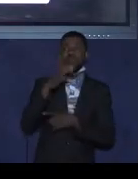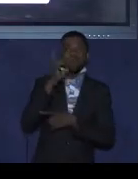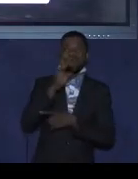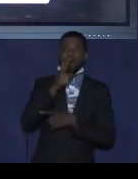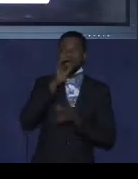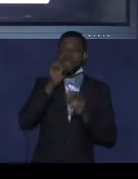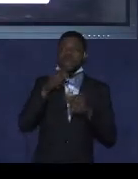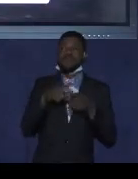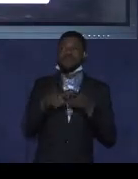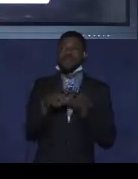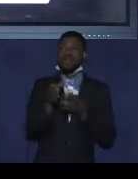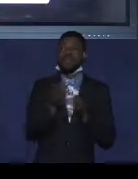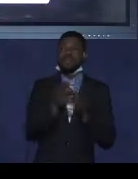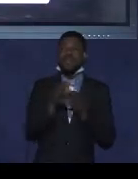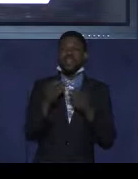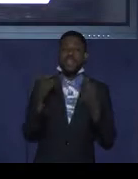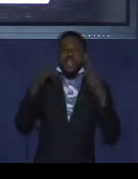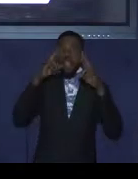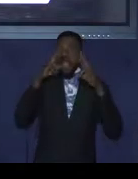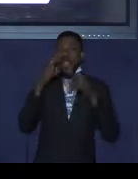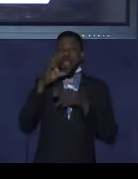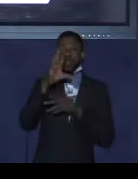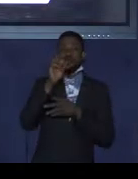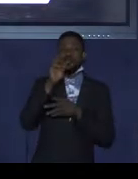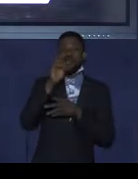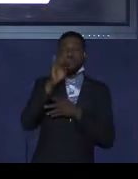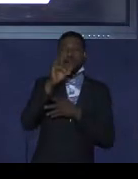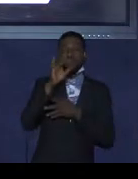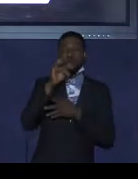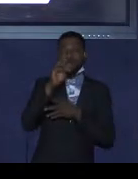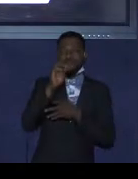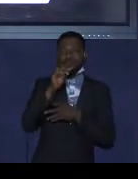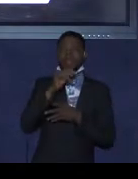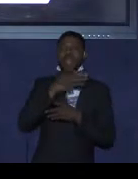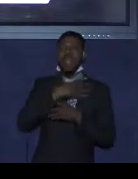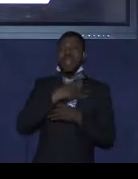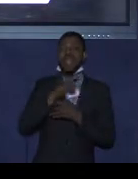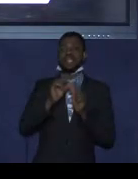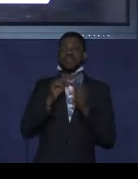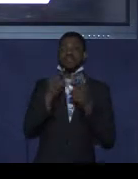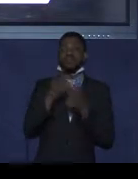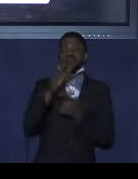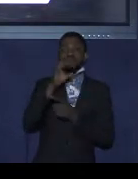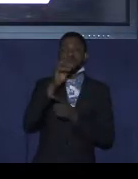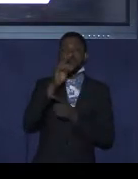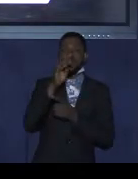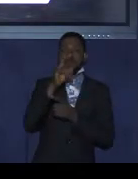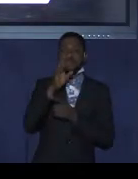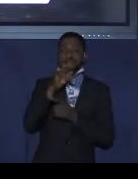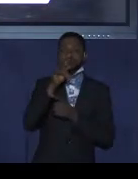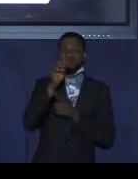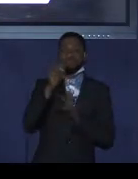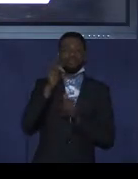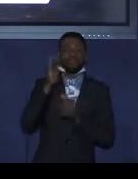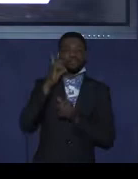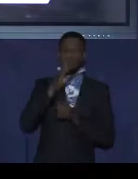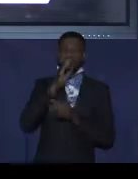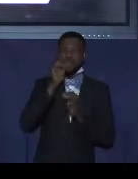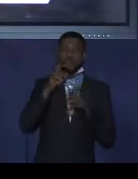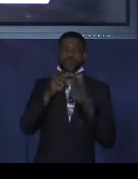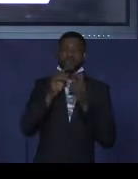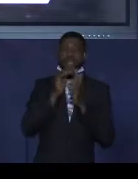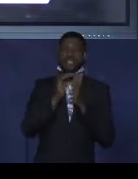able to define conflict and group conflict. You should be able to list causes and effects